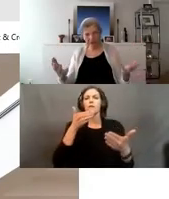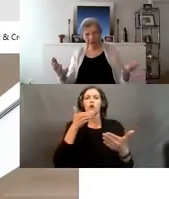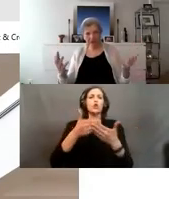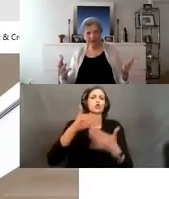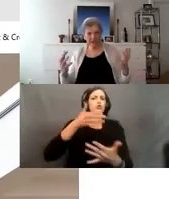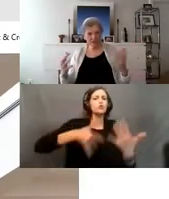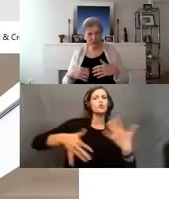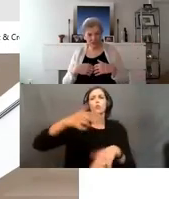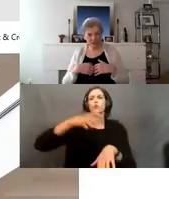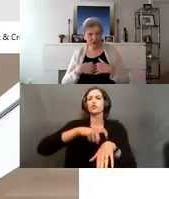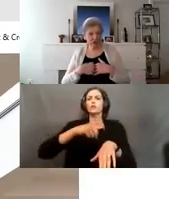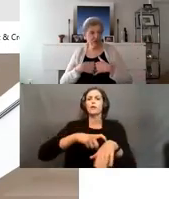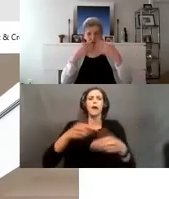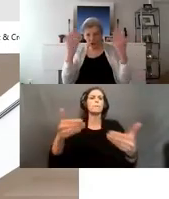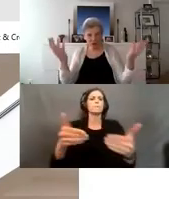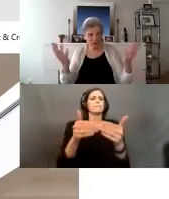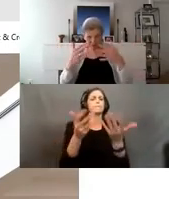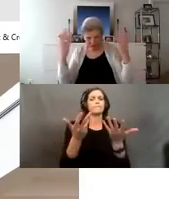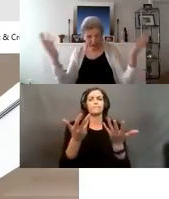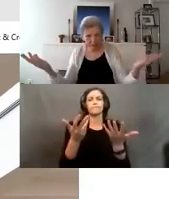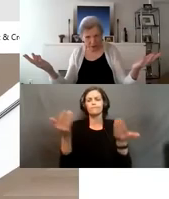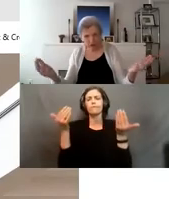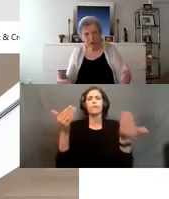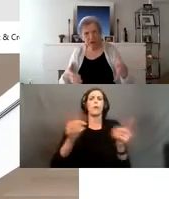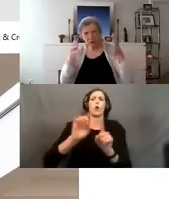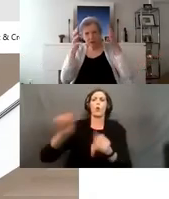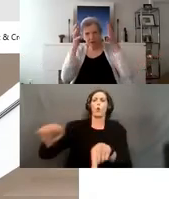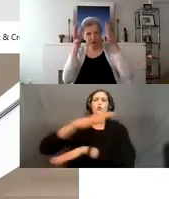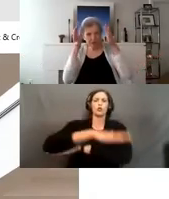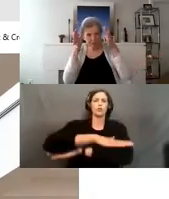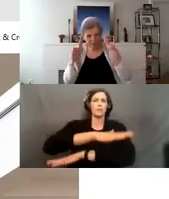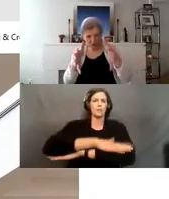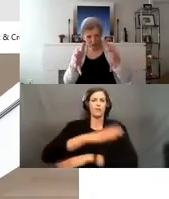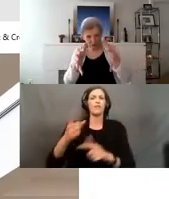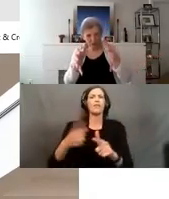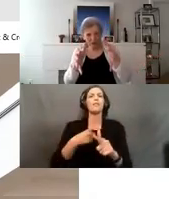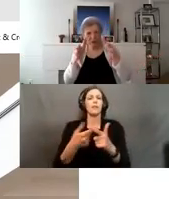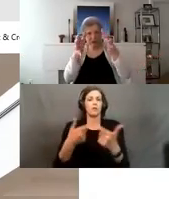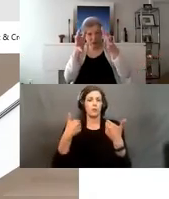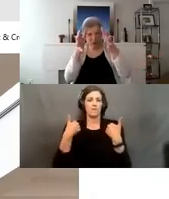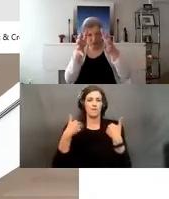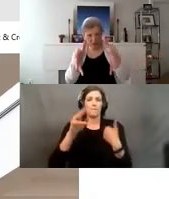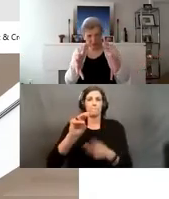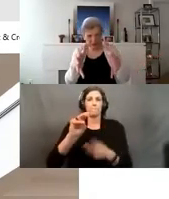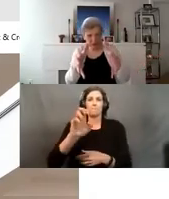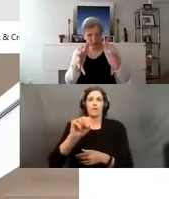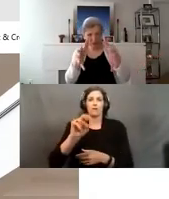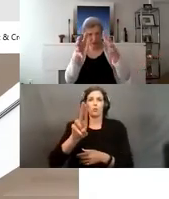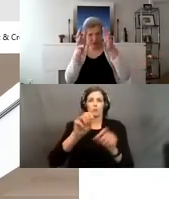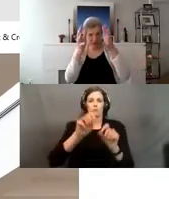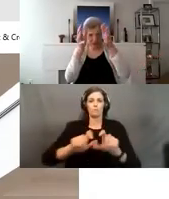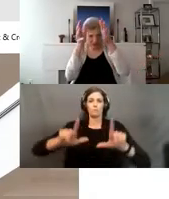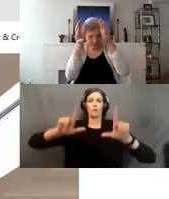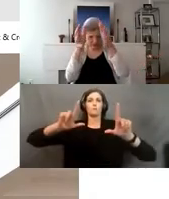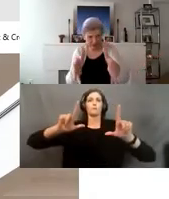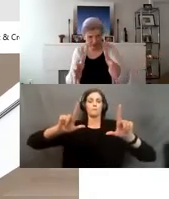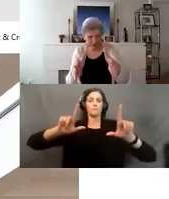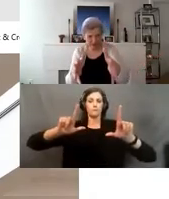and essentially go to your tables. There will be a menu that will appear where it